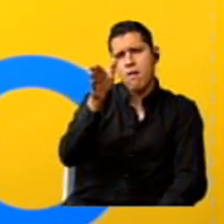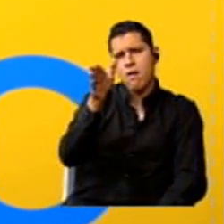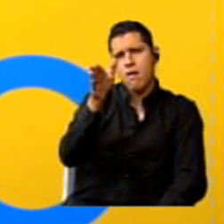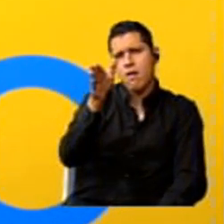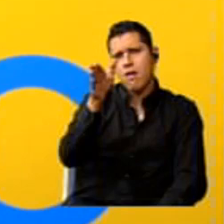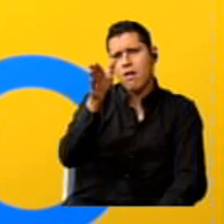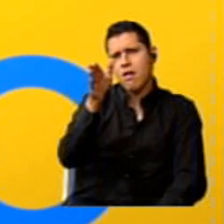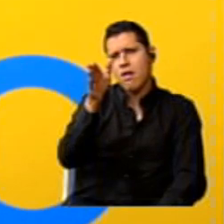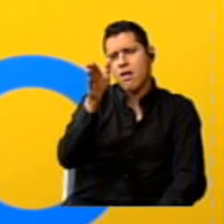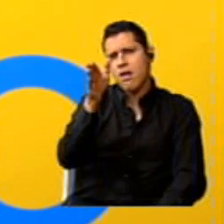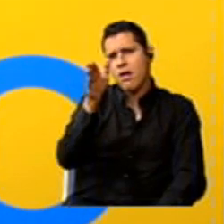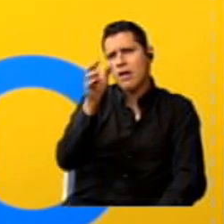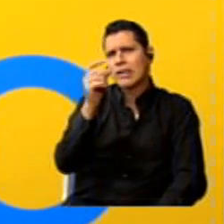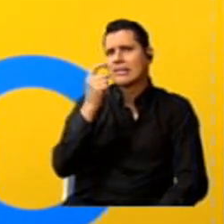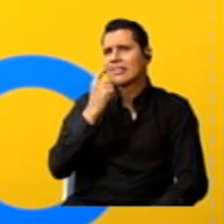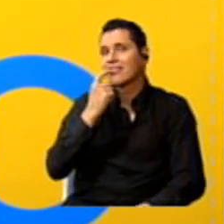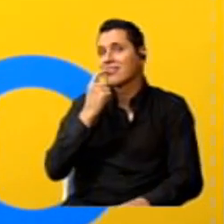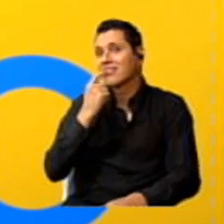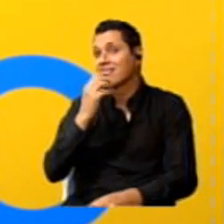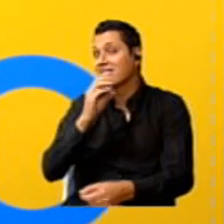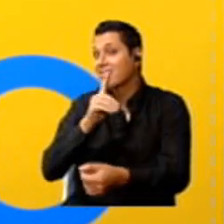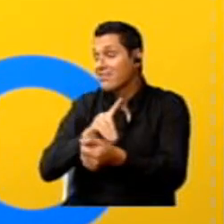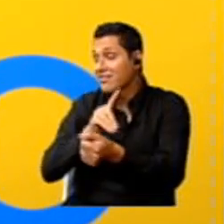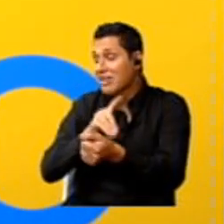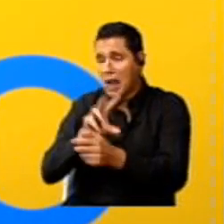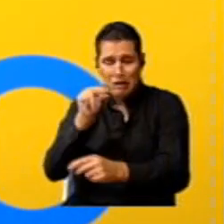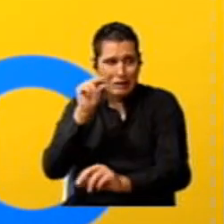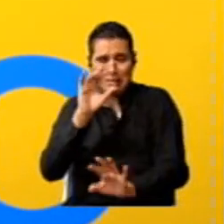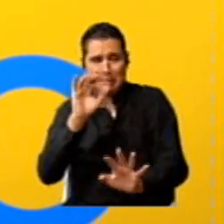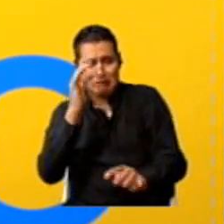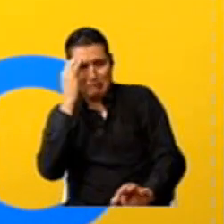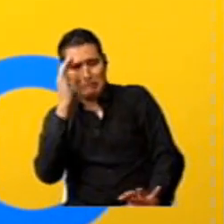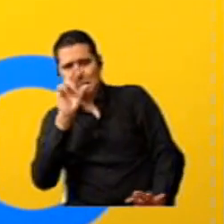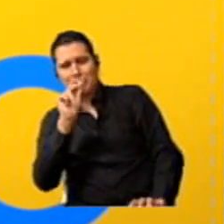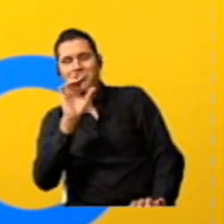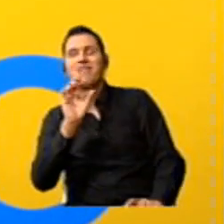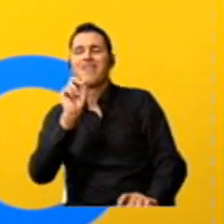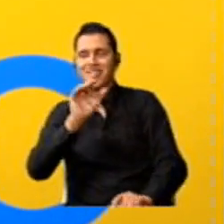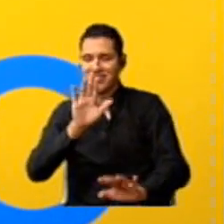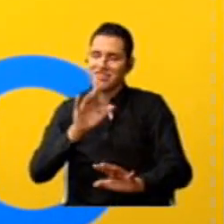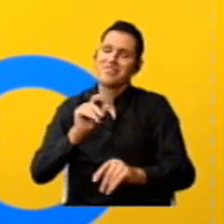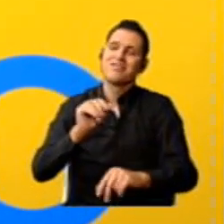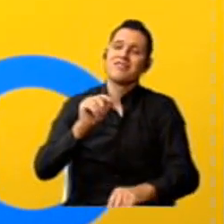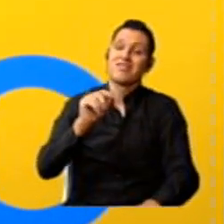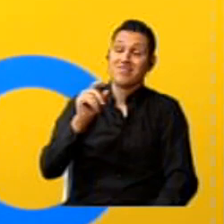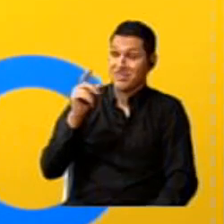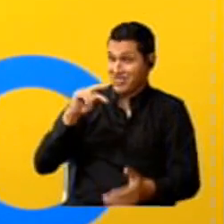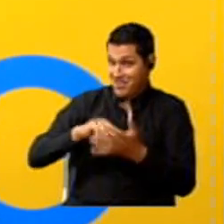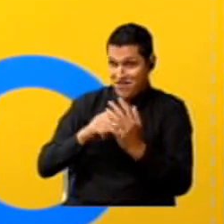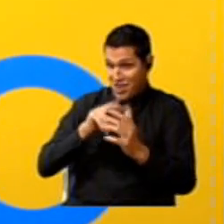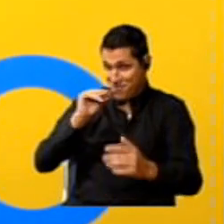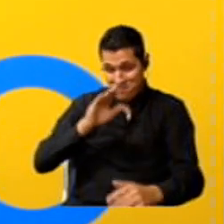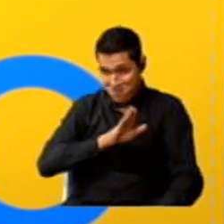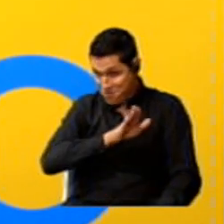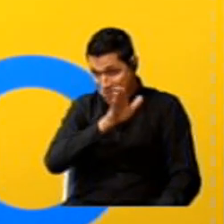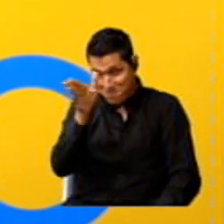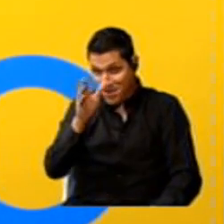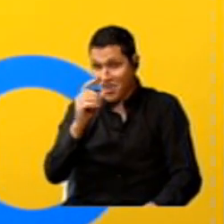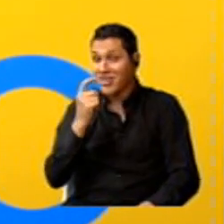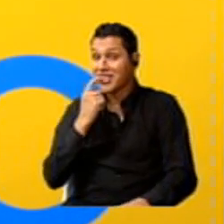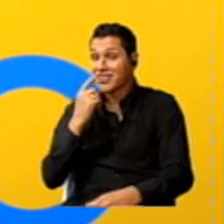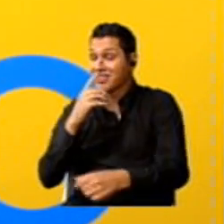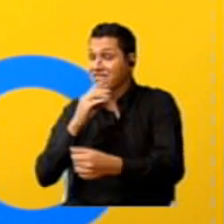the dental clinic? No, so you are not going to the dental clinic. Very